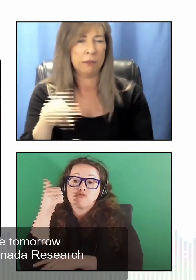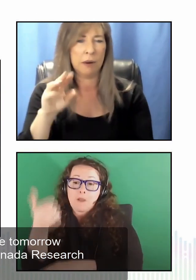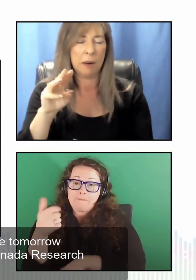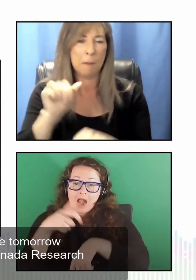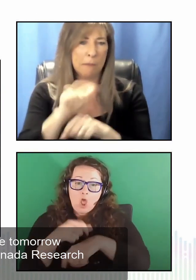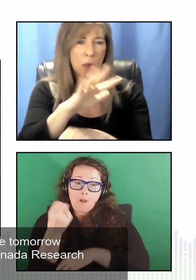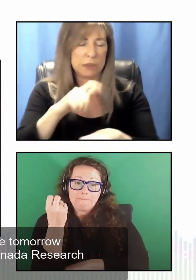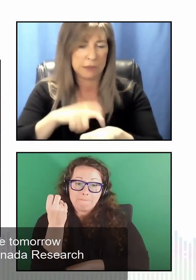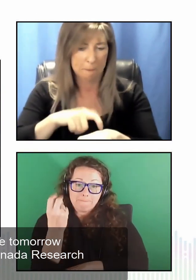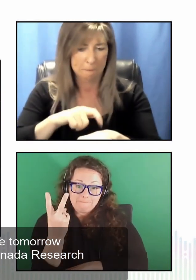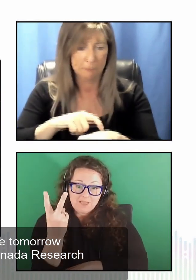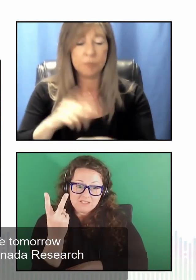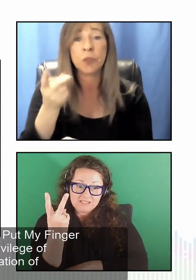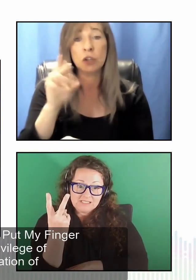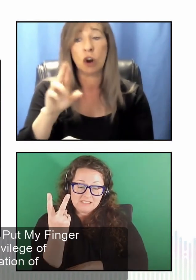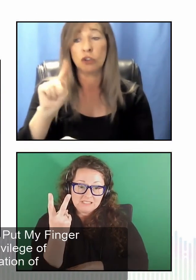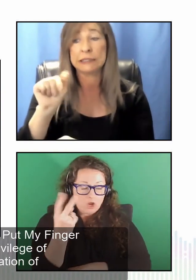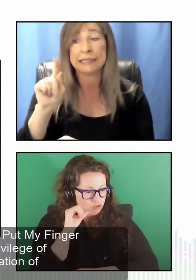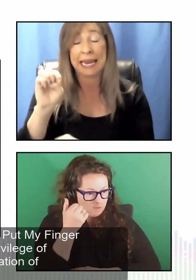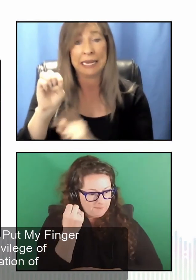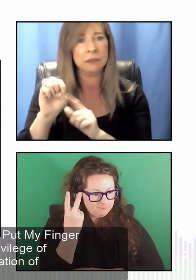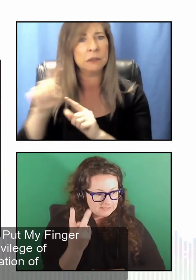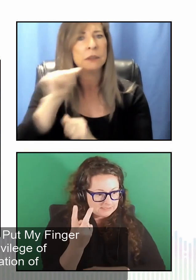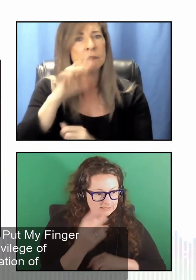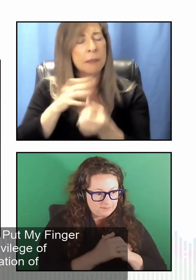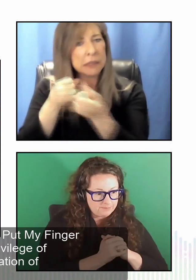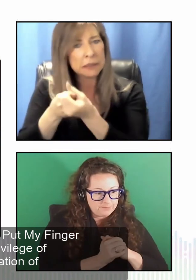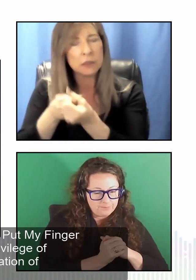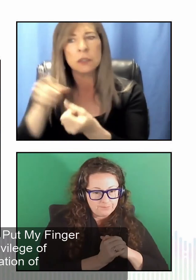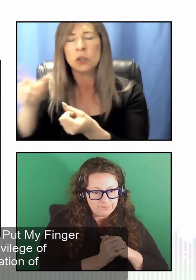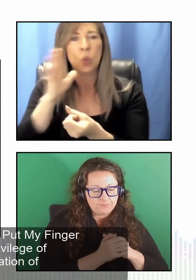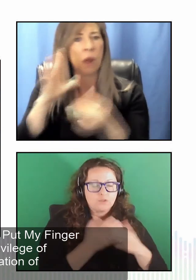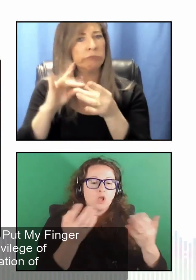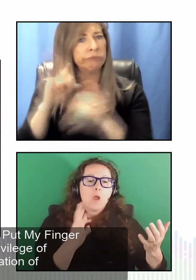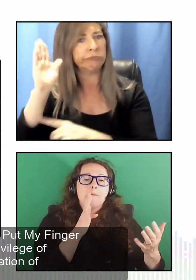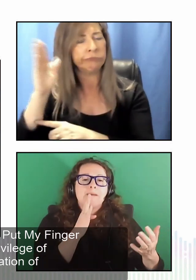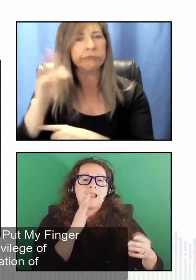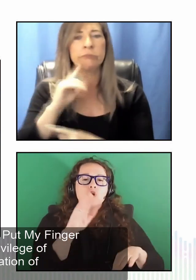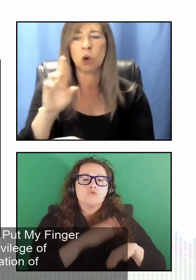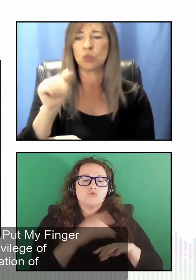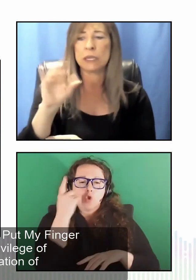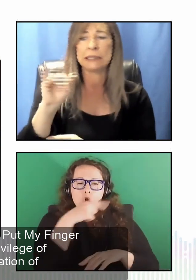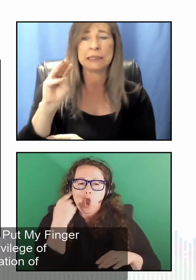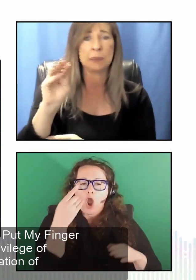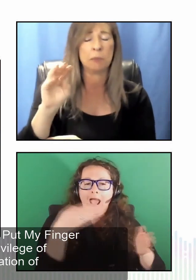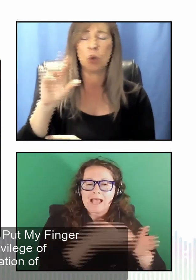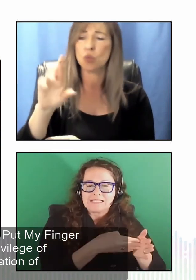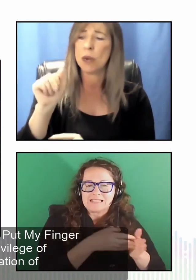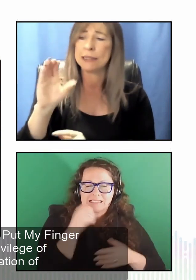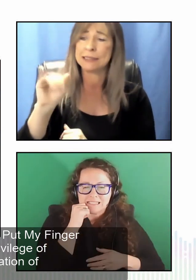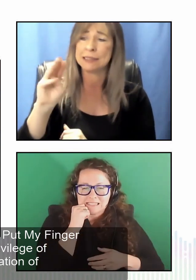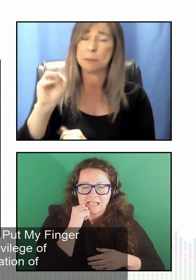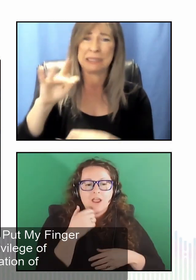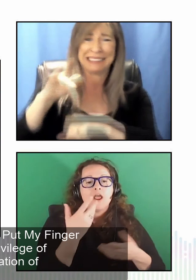in Feminism and Intersectionality, will speak on racism's touch. I can't quite put my finger on it. Please do join us for this. I've had the privilege